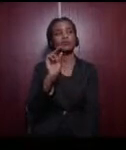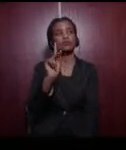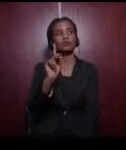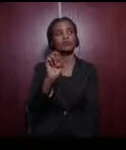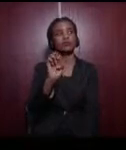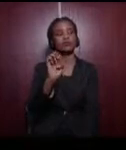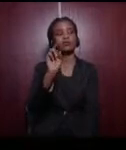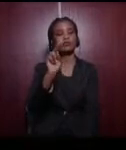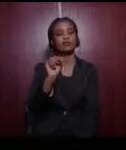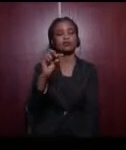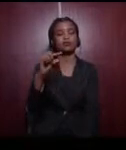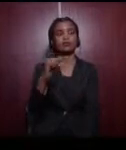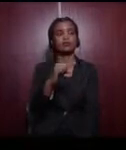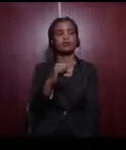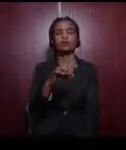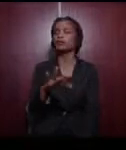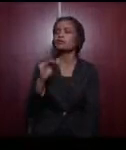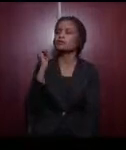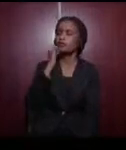Oh,